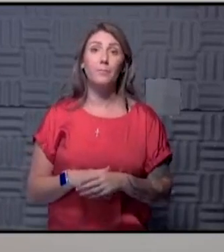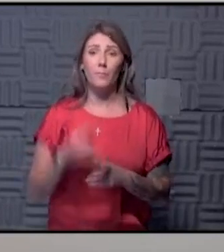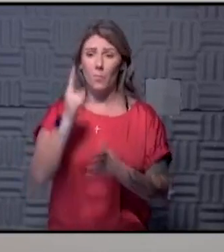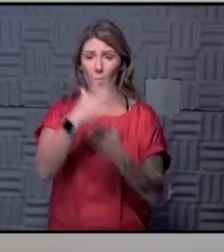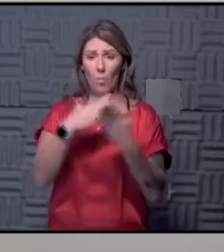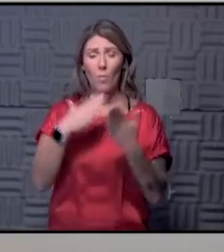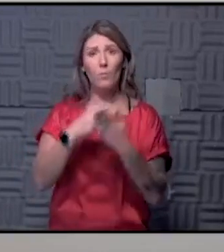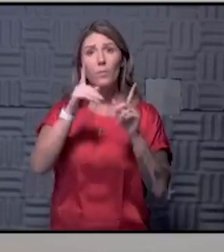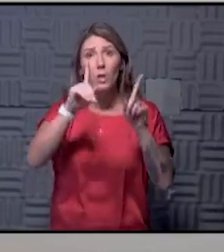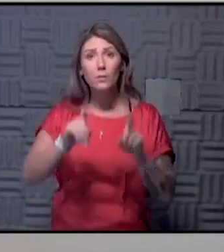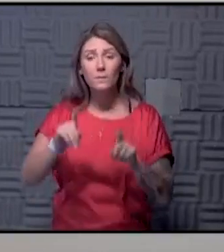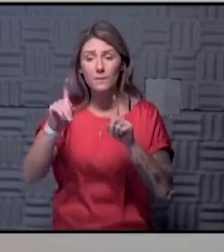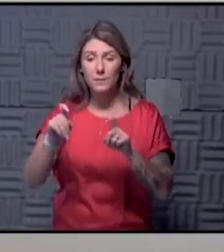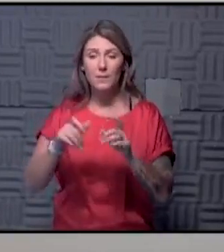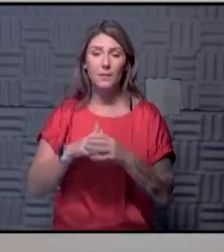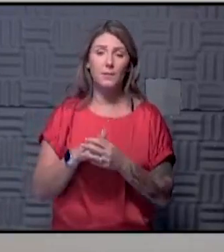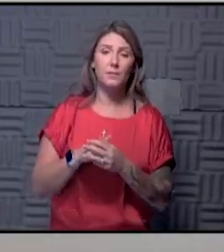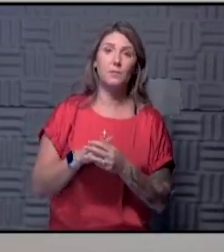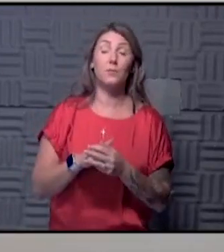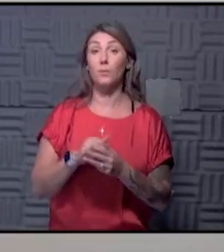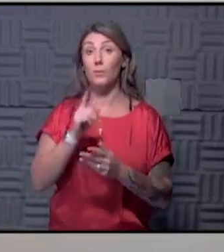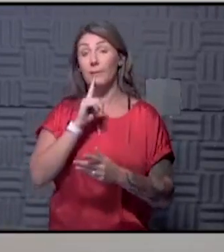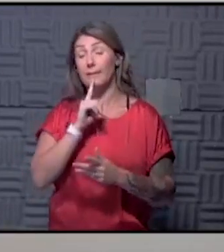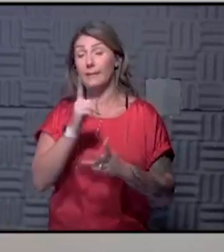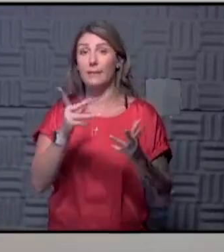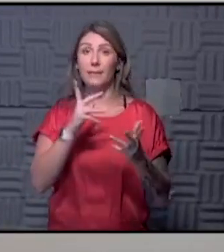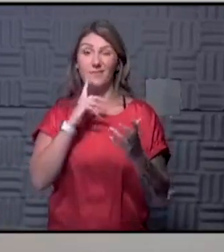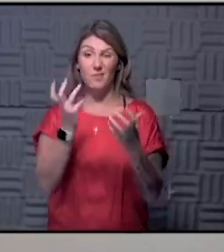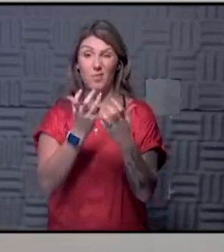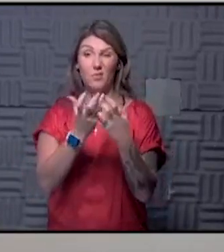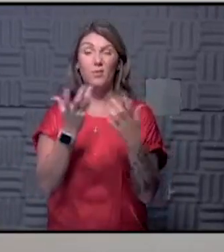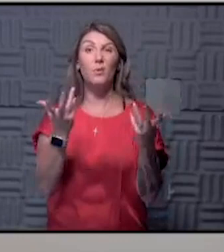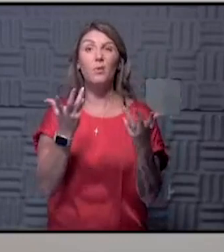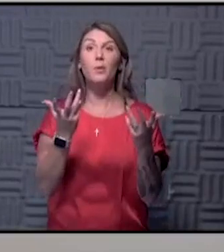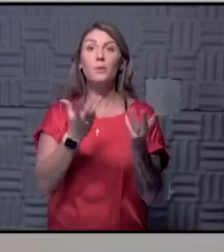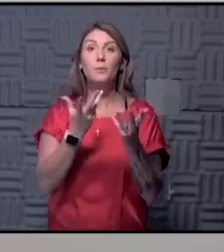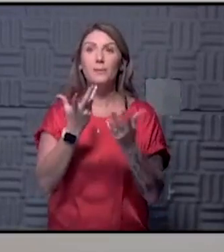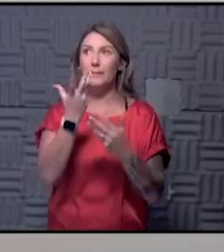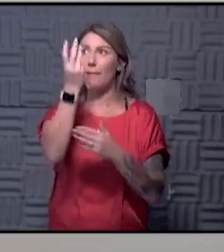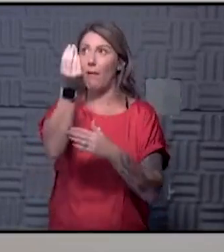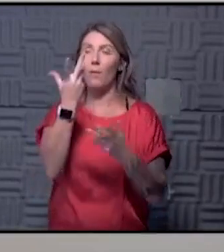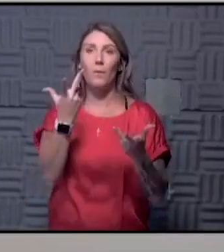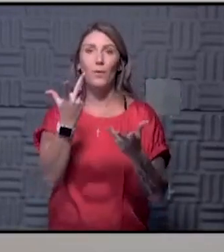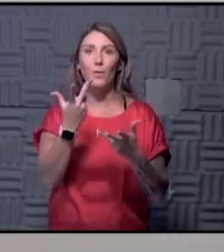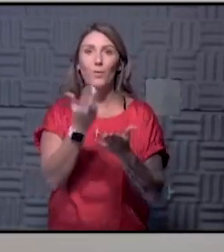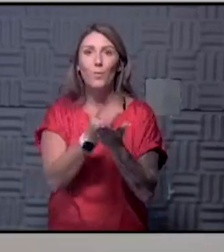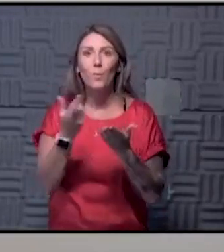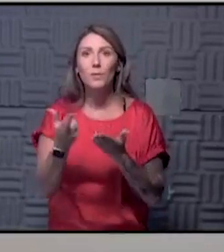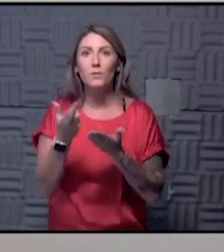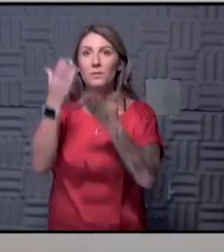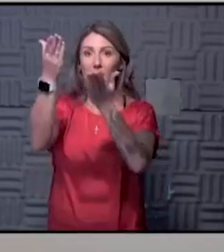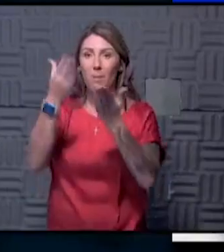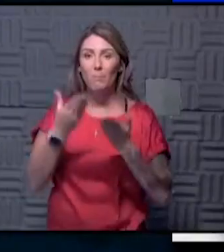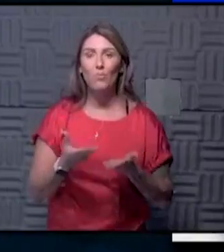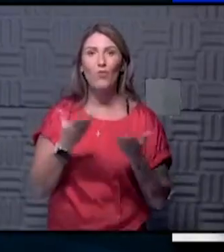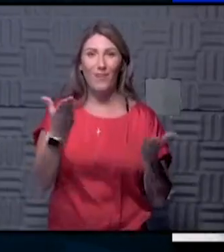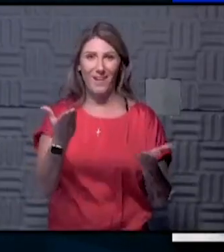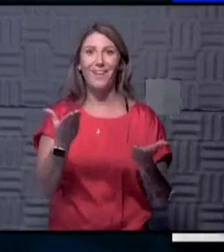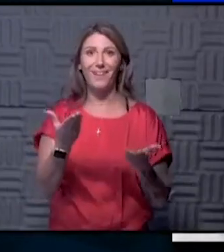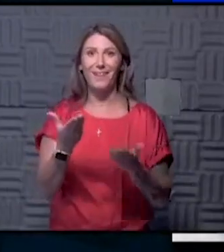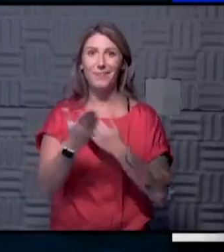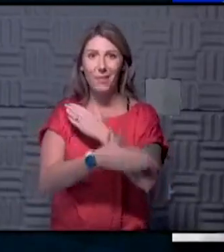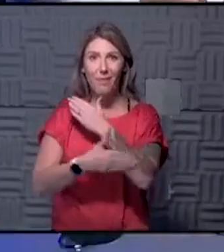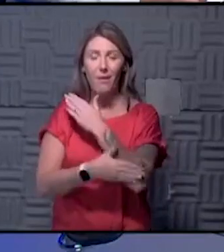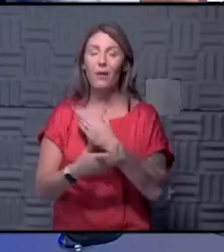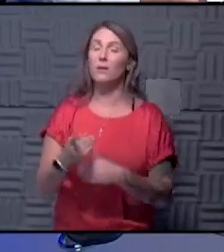of the testing sort of portfolio or puzzle that's out there is what the resources that Douglas County has been able to bring to bear. Yeah, and I think,